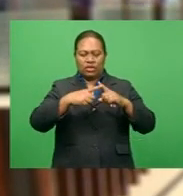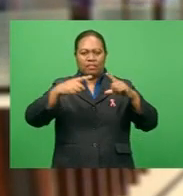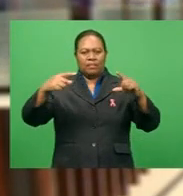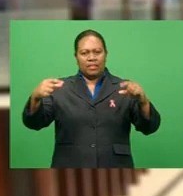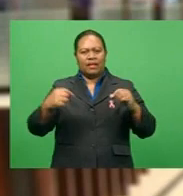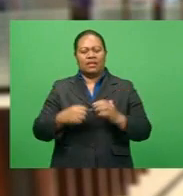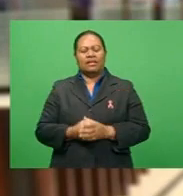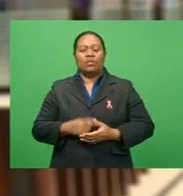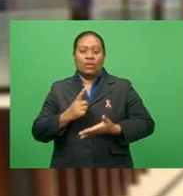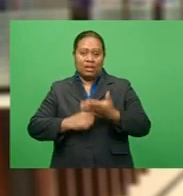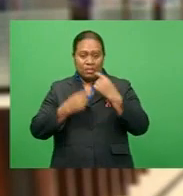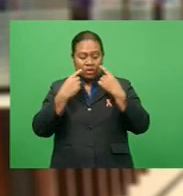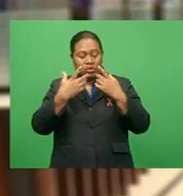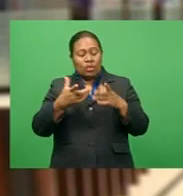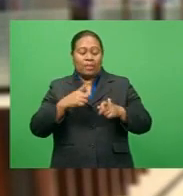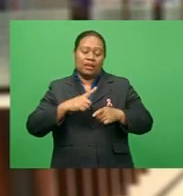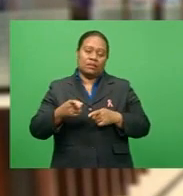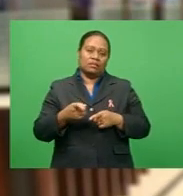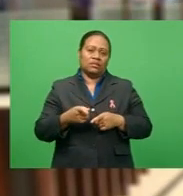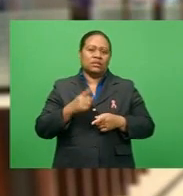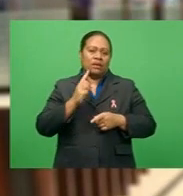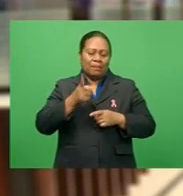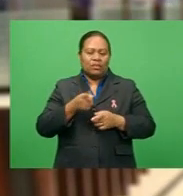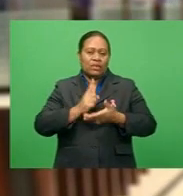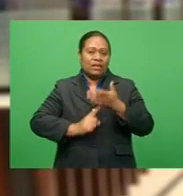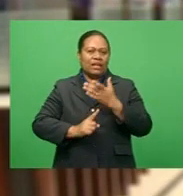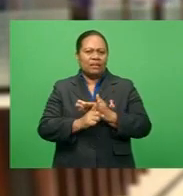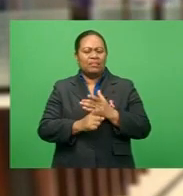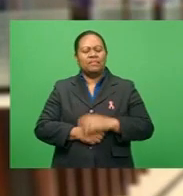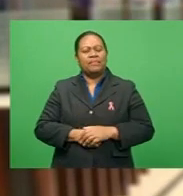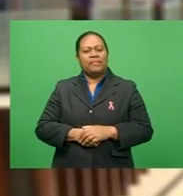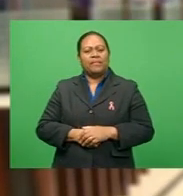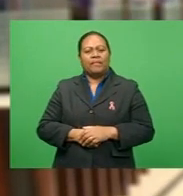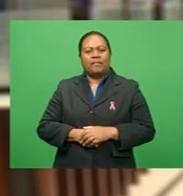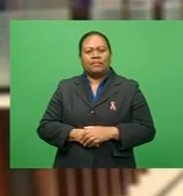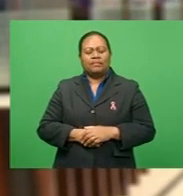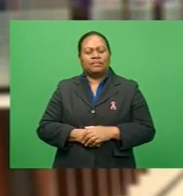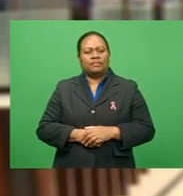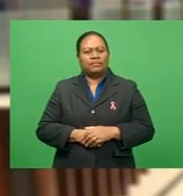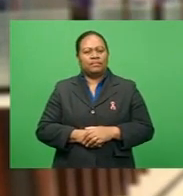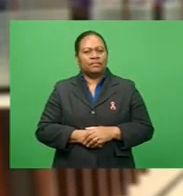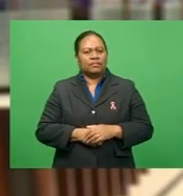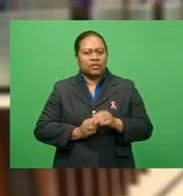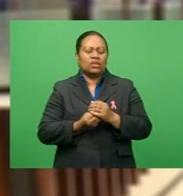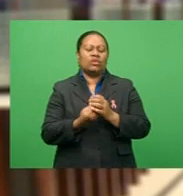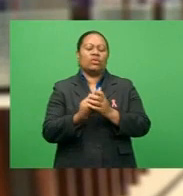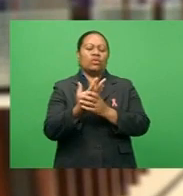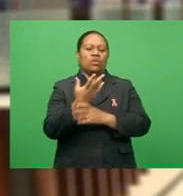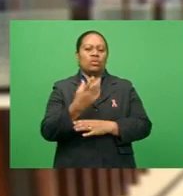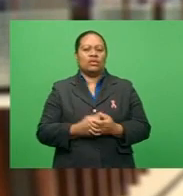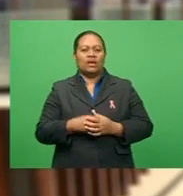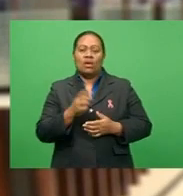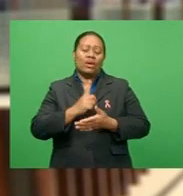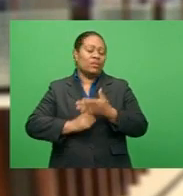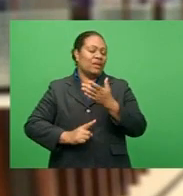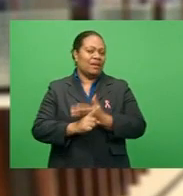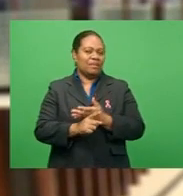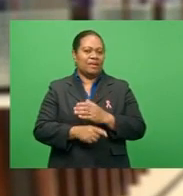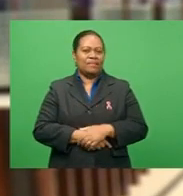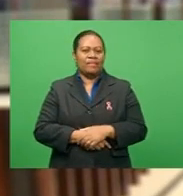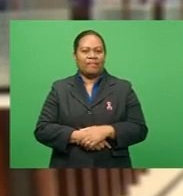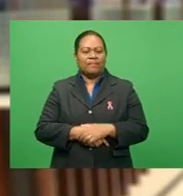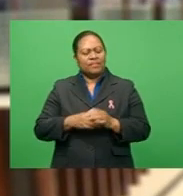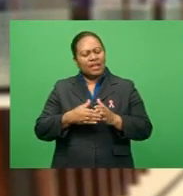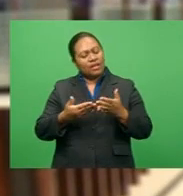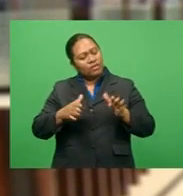now, but the market assumes European Central Bank will sound cautious on inflation and growth, even if they skip a further easing. We'll have